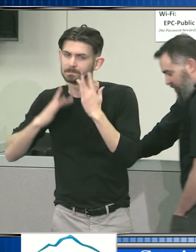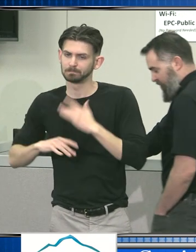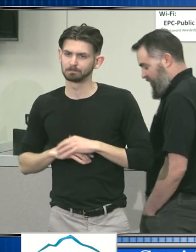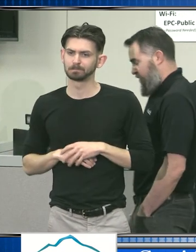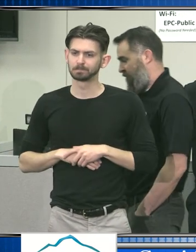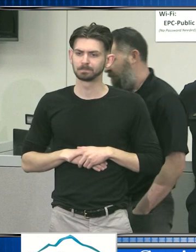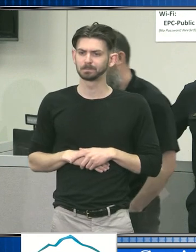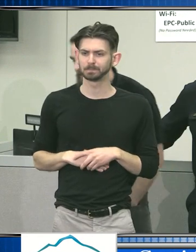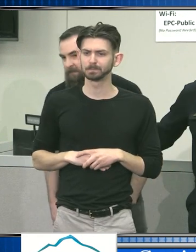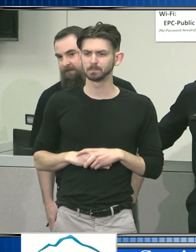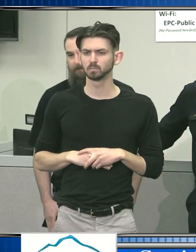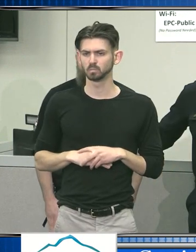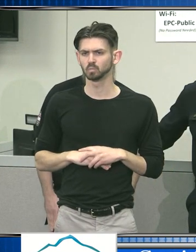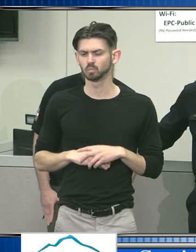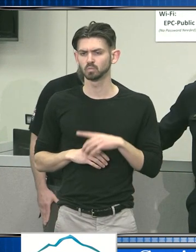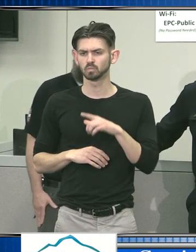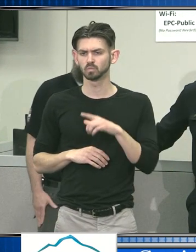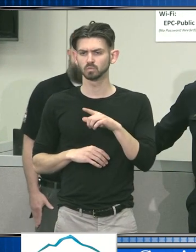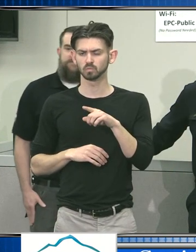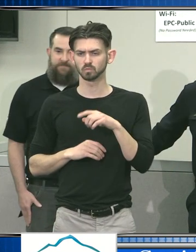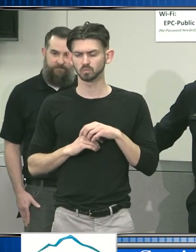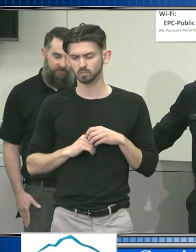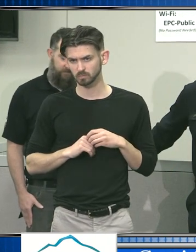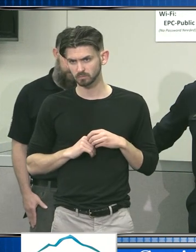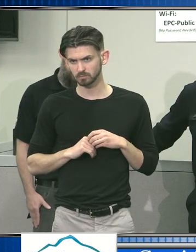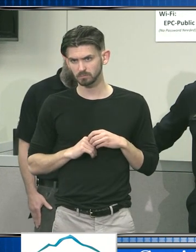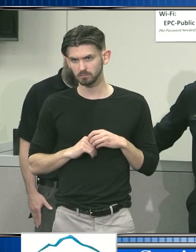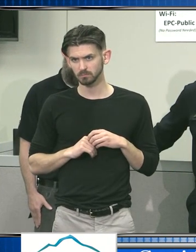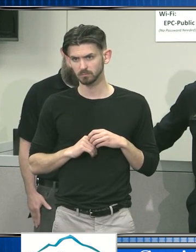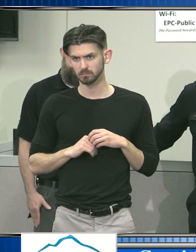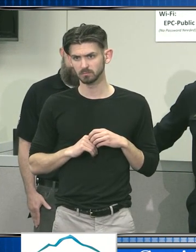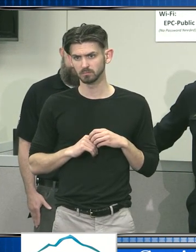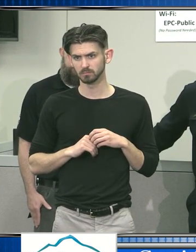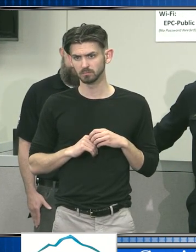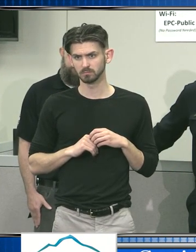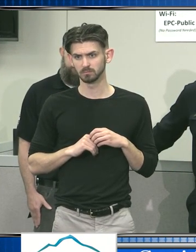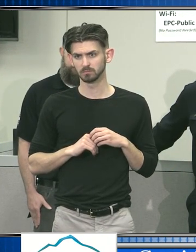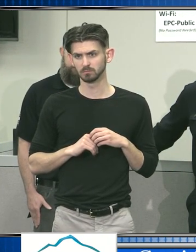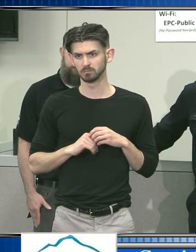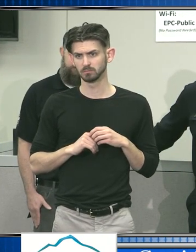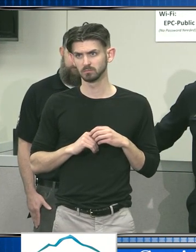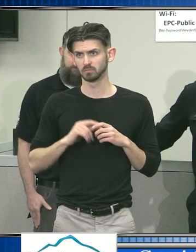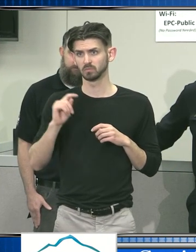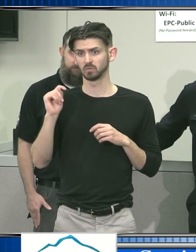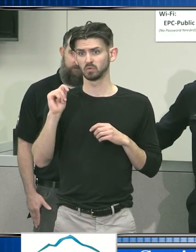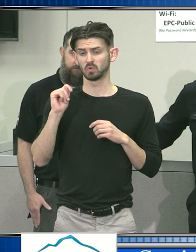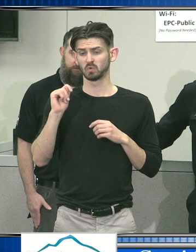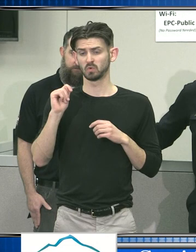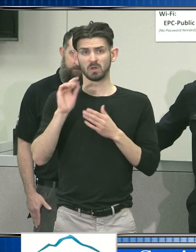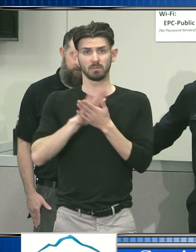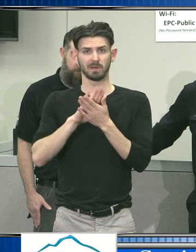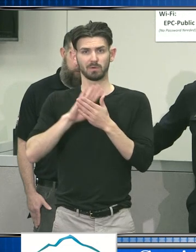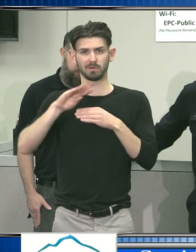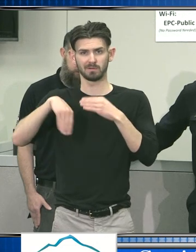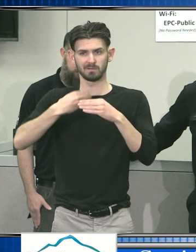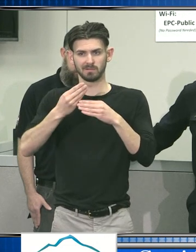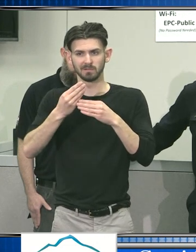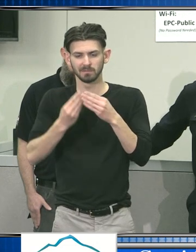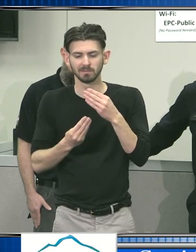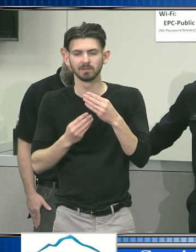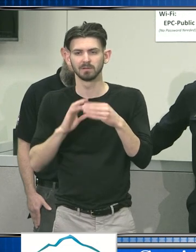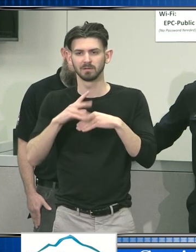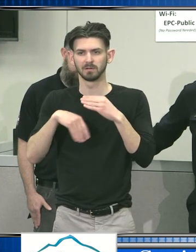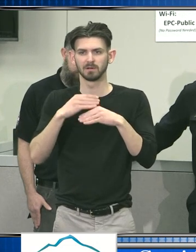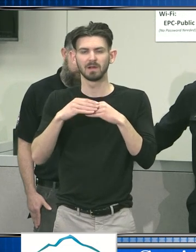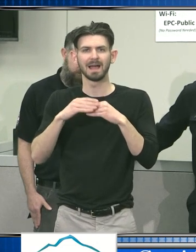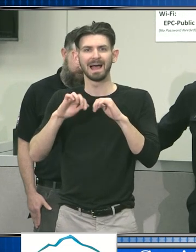Question, what can be done to prevent toilet paper scrums where people rush the store and fight for